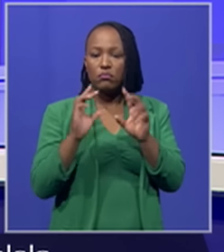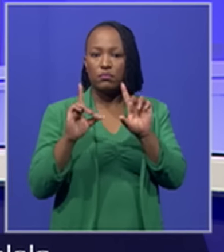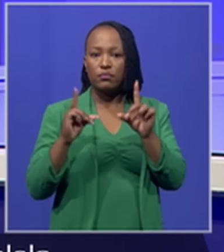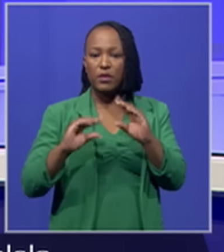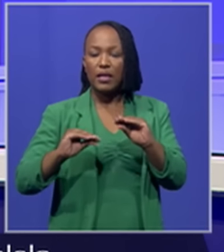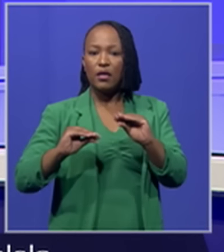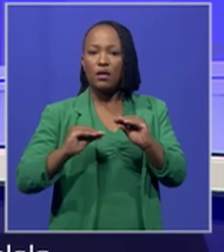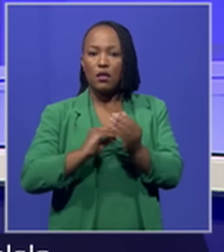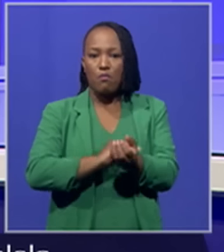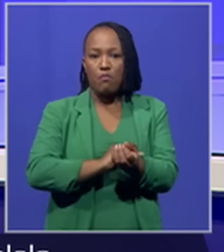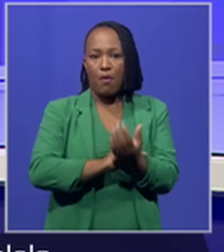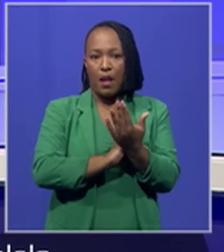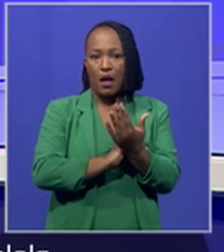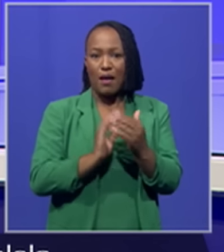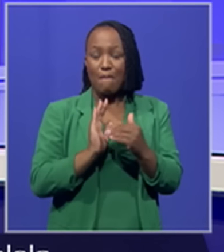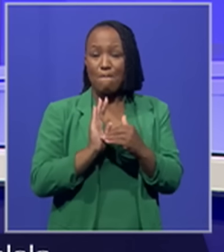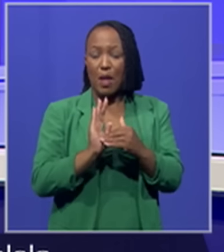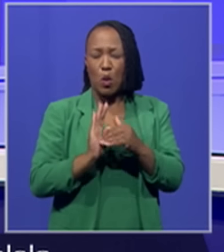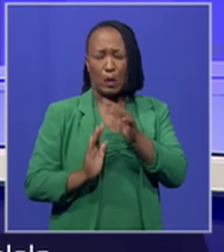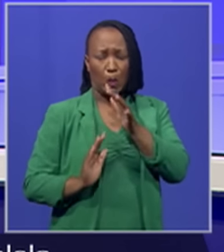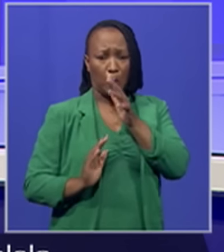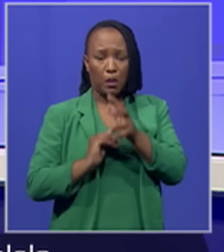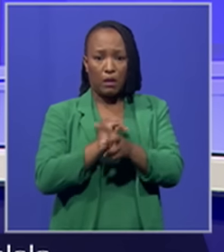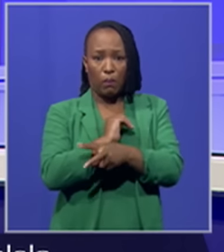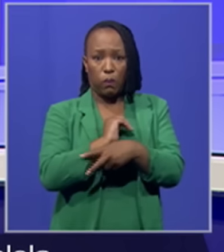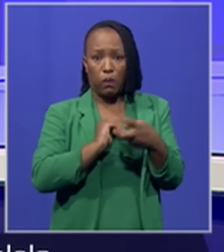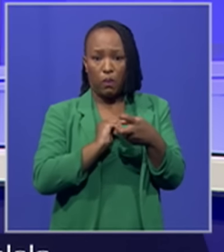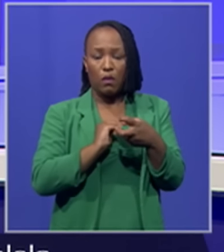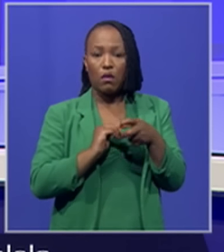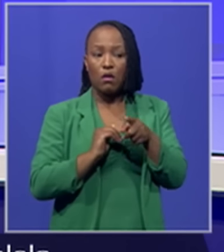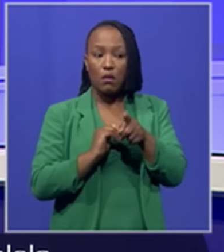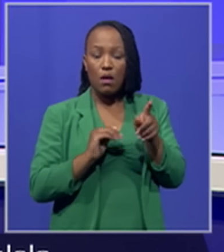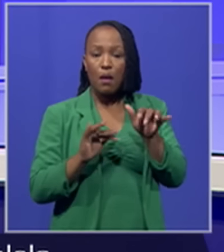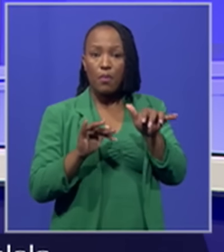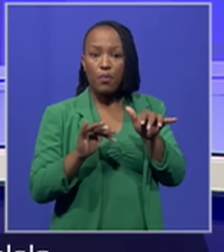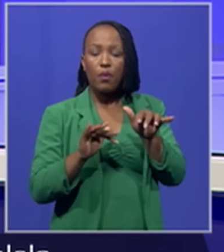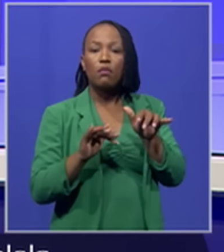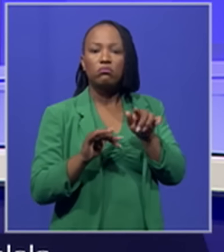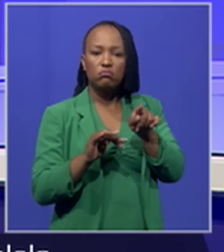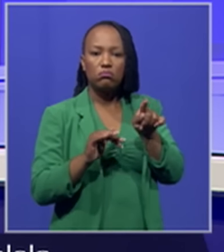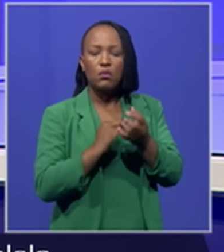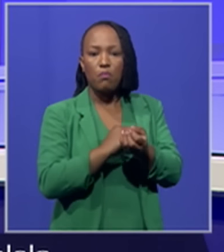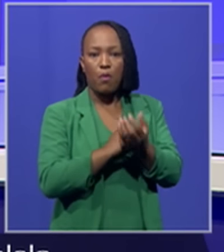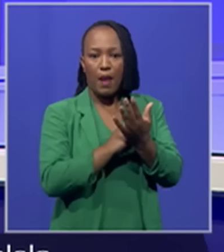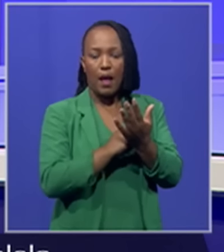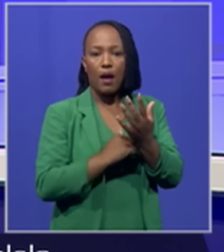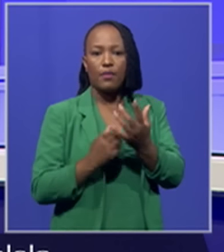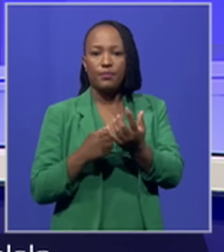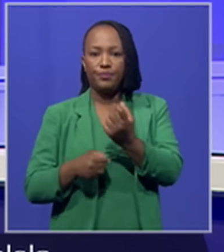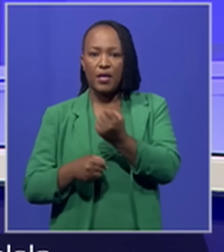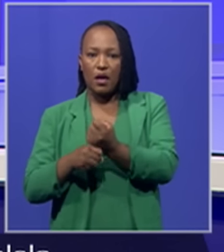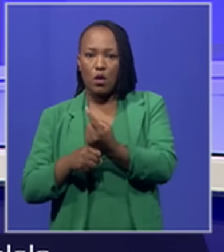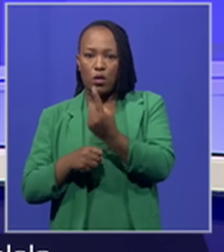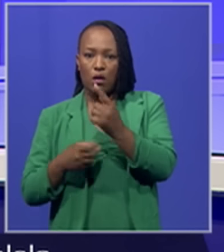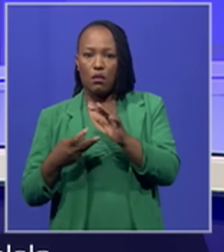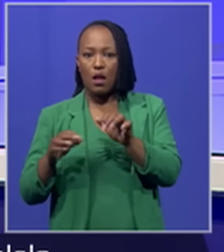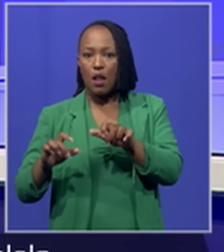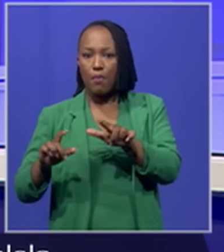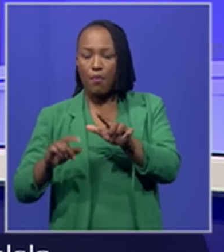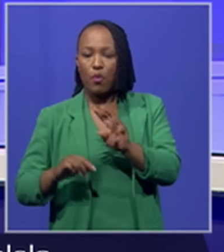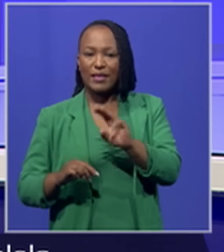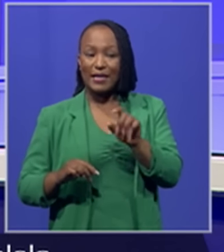profenseng ya Mpumalanga ka dimilione tsa diranta. Babelelwa ba tshwere kwa profenseng ya Mpumalanga, Gauteng, Limpopo le Western